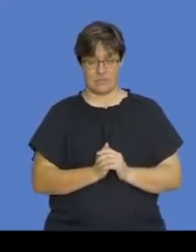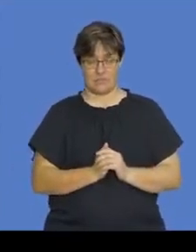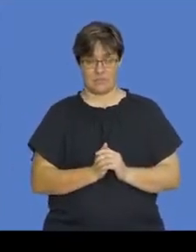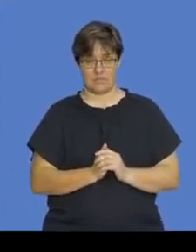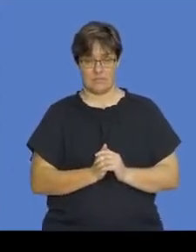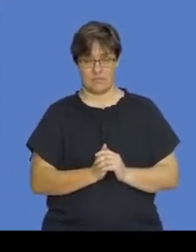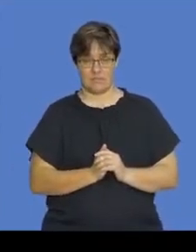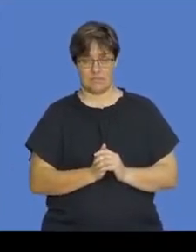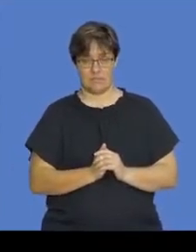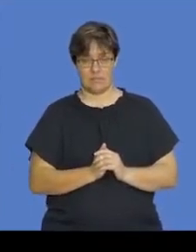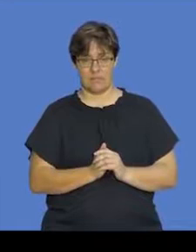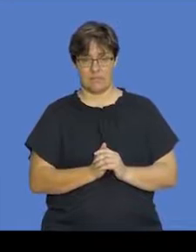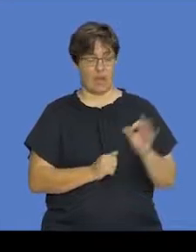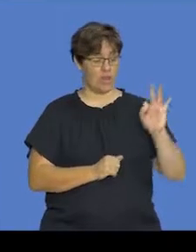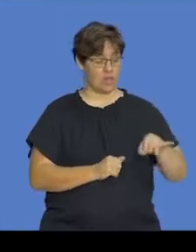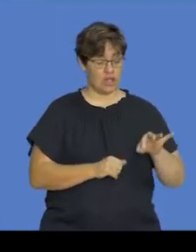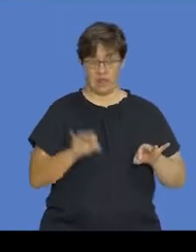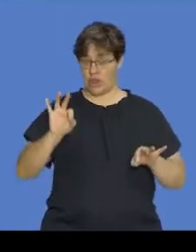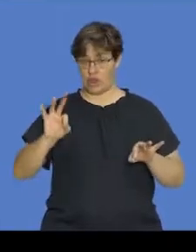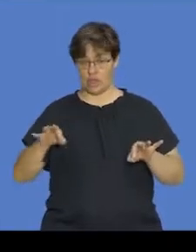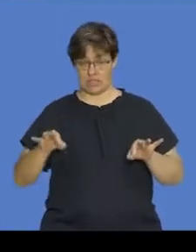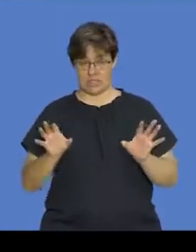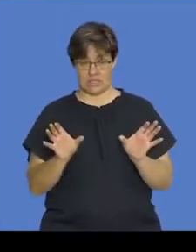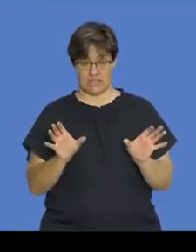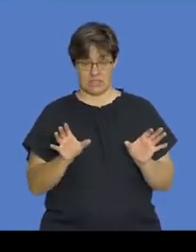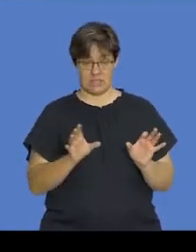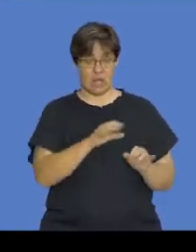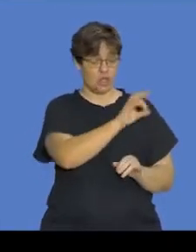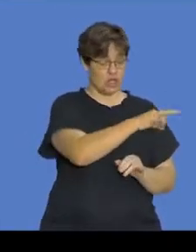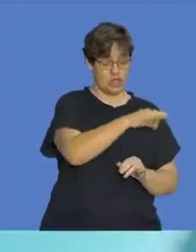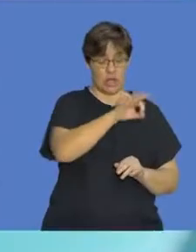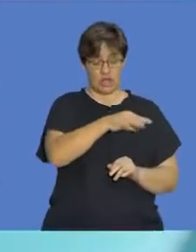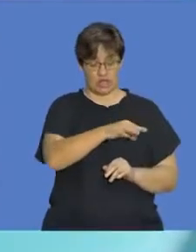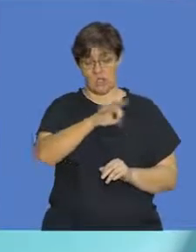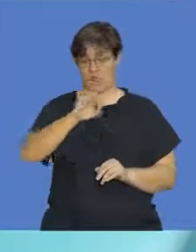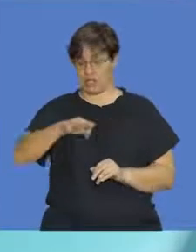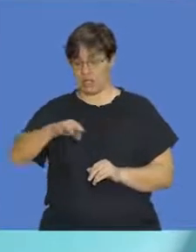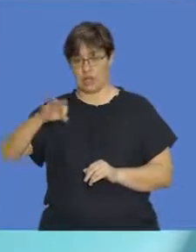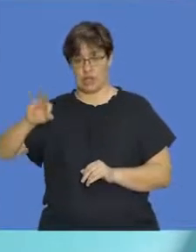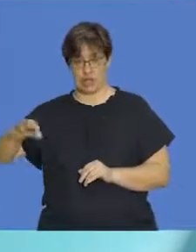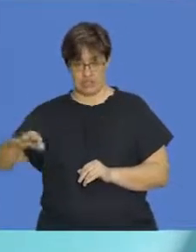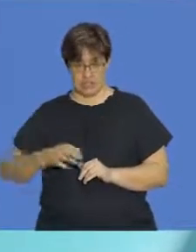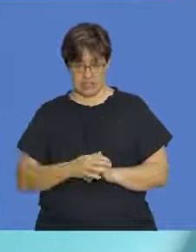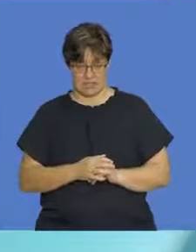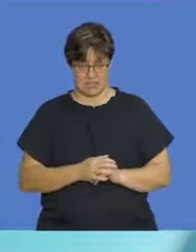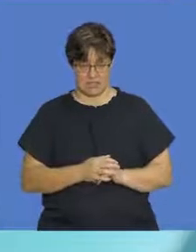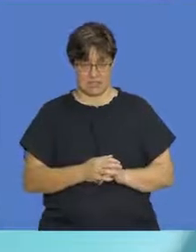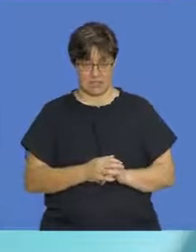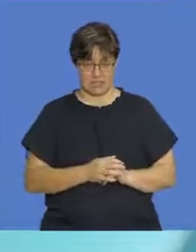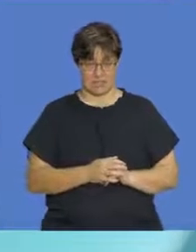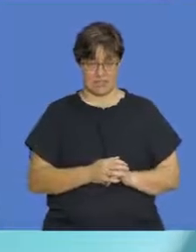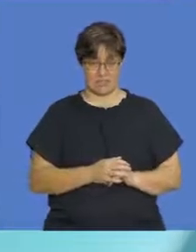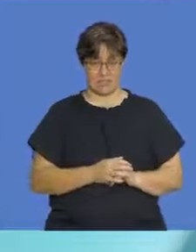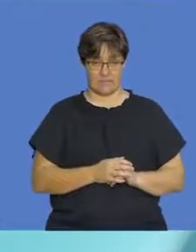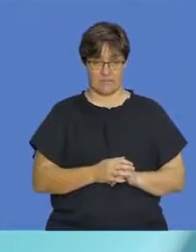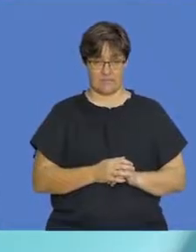There are 13 cards in each suite. So you've got 13 hearts, 13 diamonds, 13 clubs,